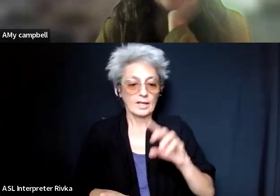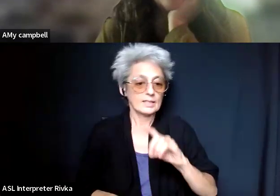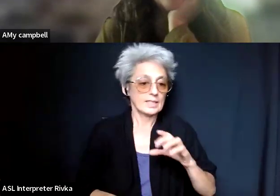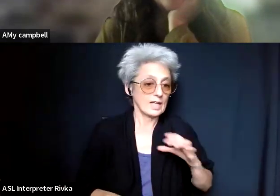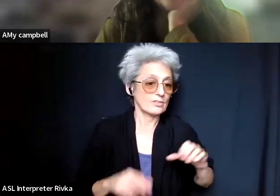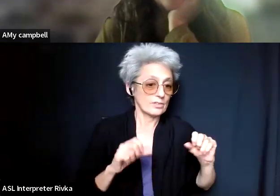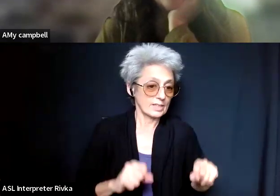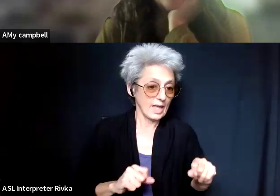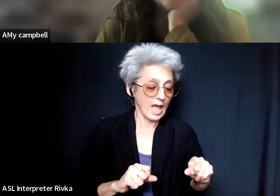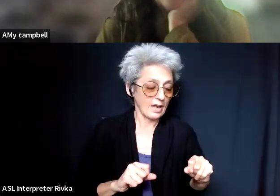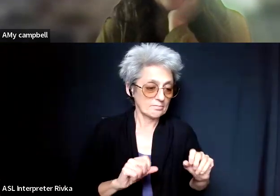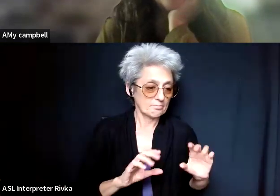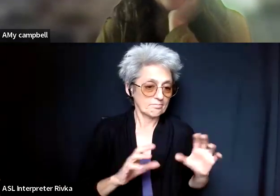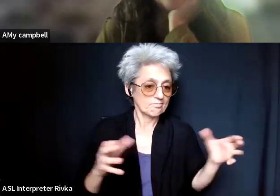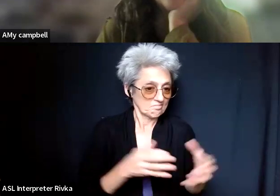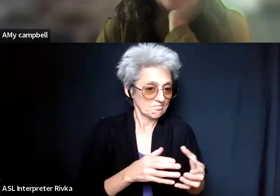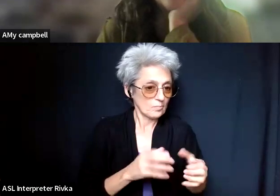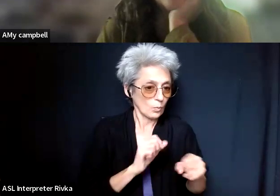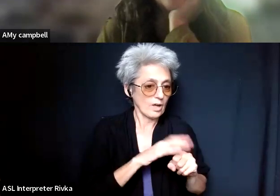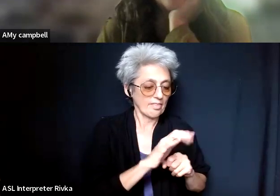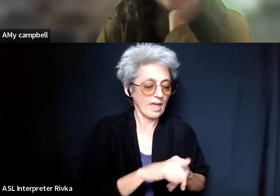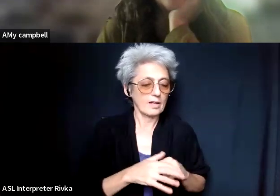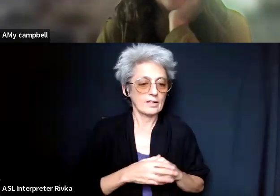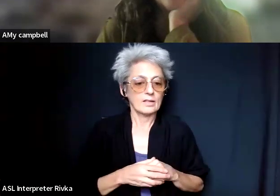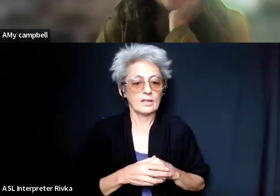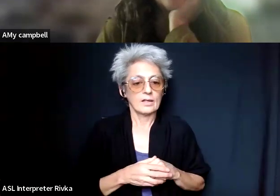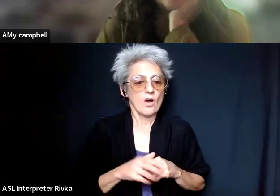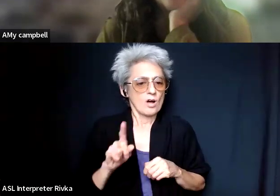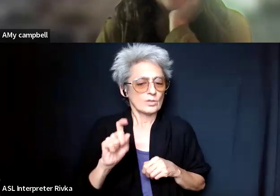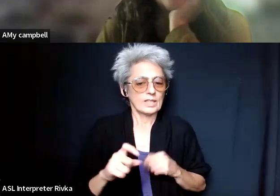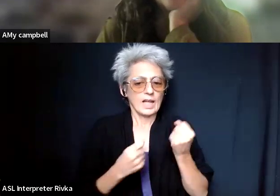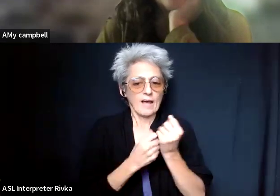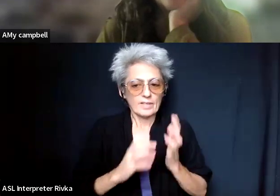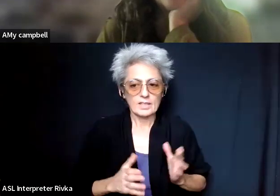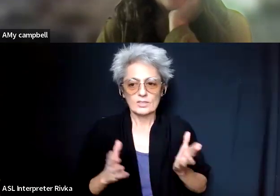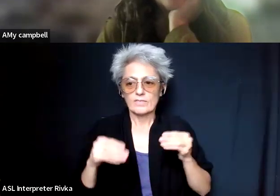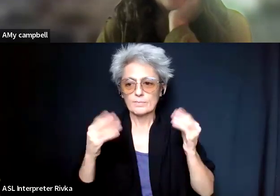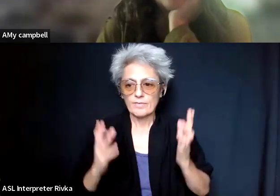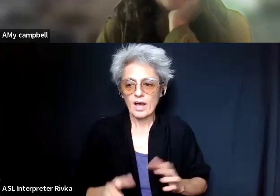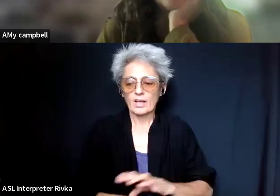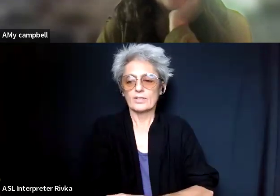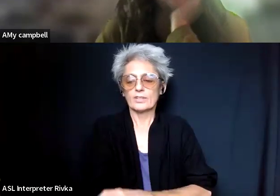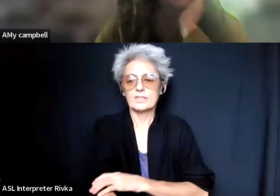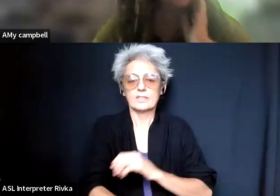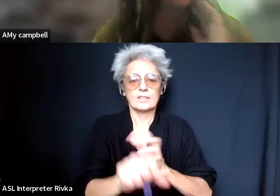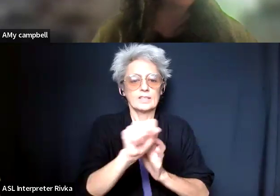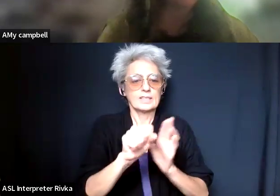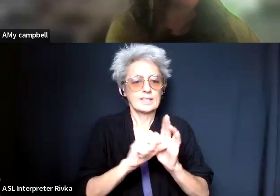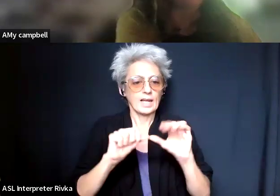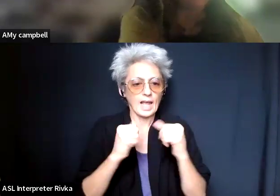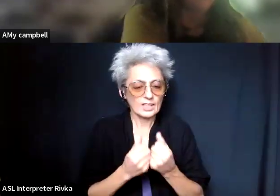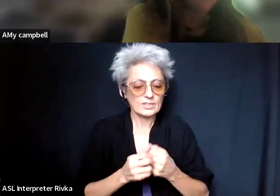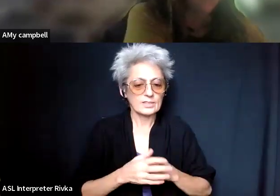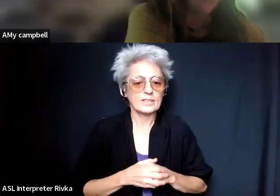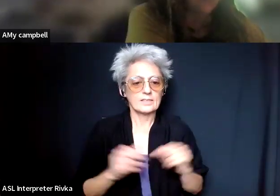an organization, but we need advocates, service providers, state agencies, everybody to